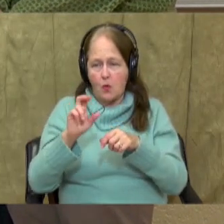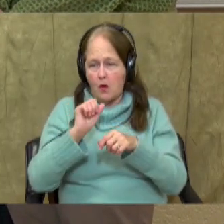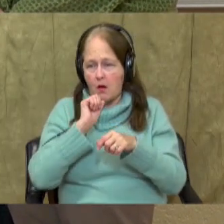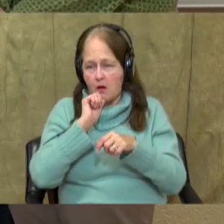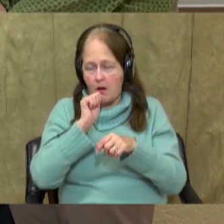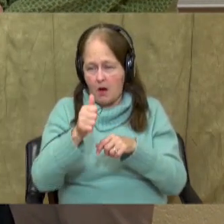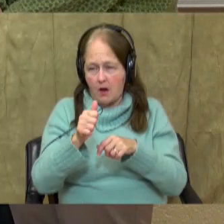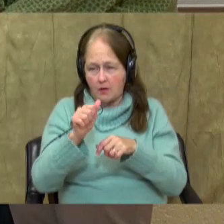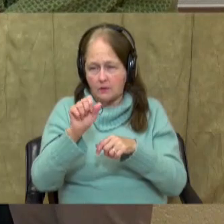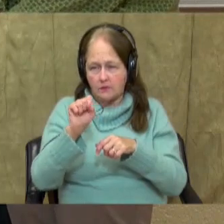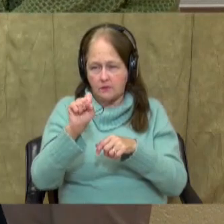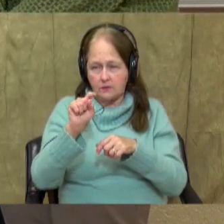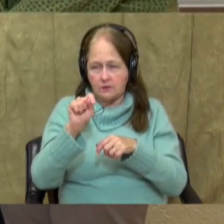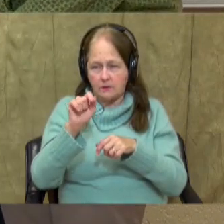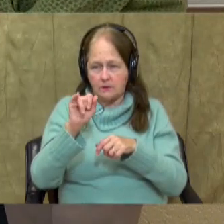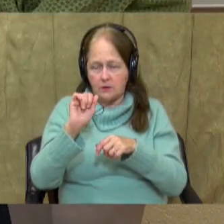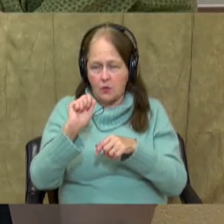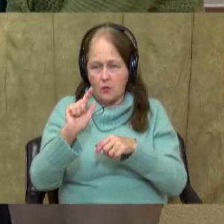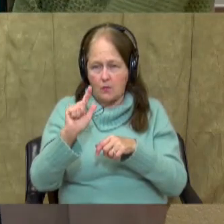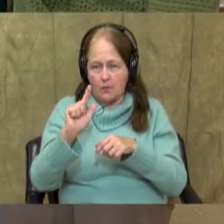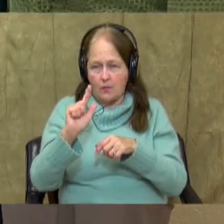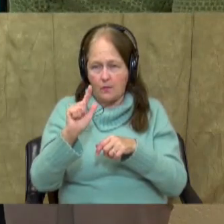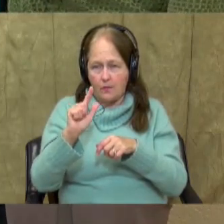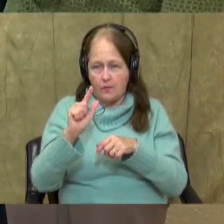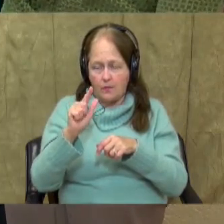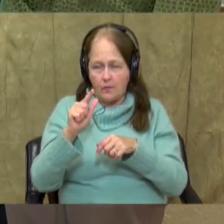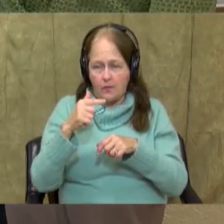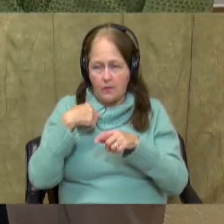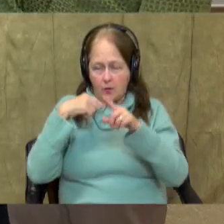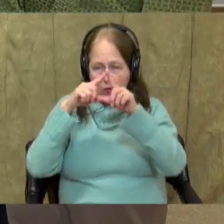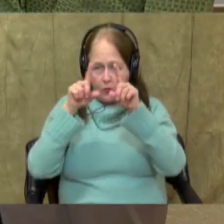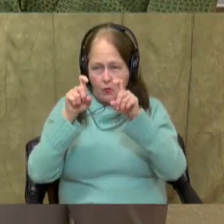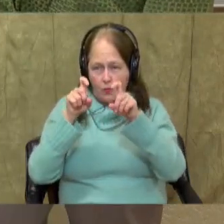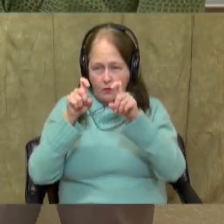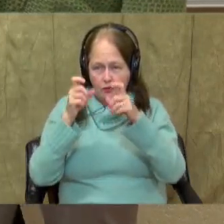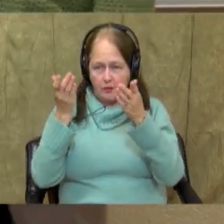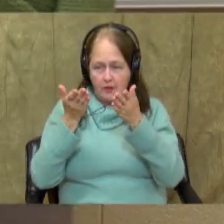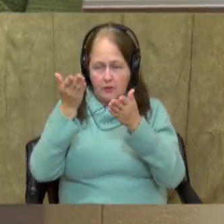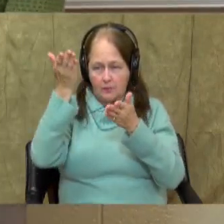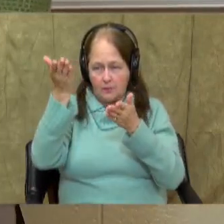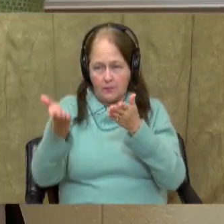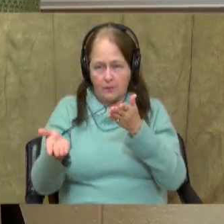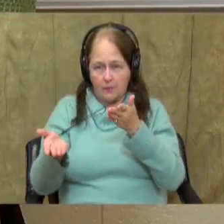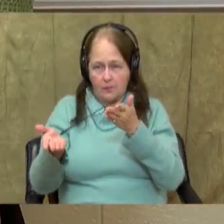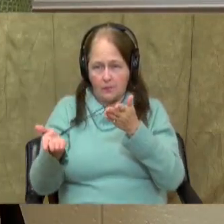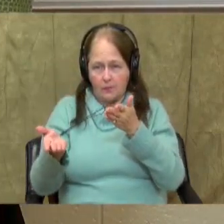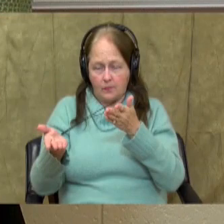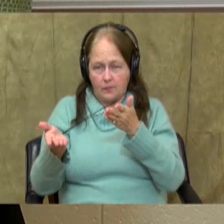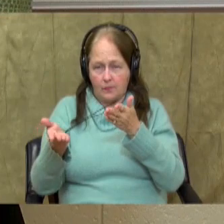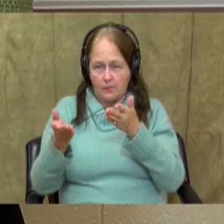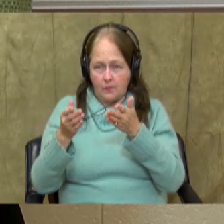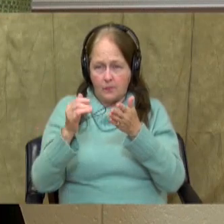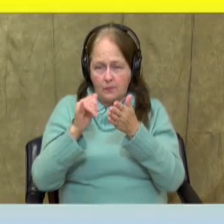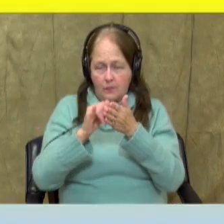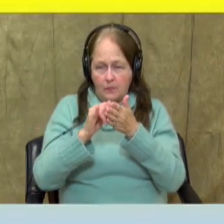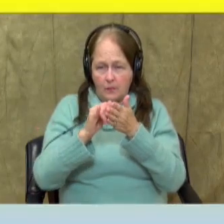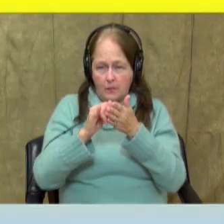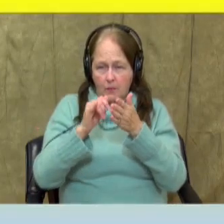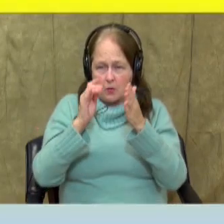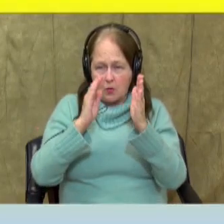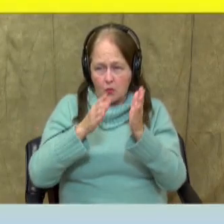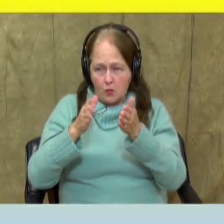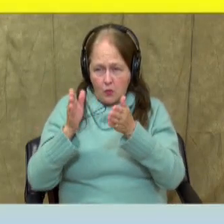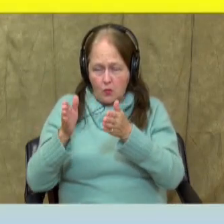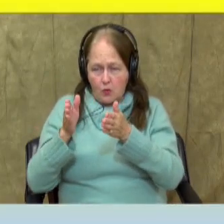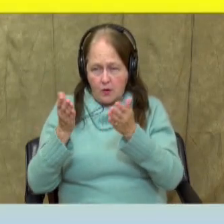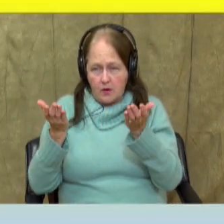not. This is how it looks. I have my questions here, and then I have a T-chart graphic organizer